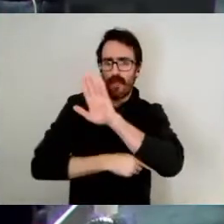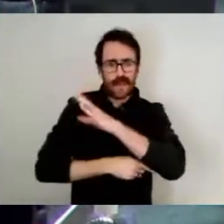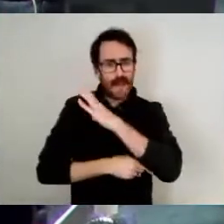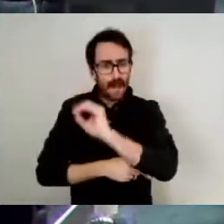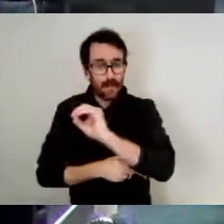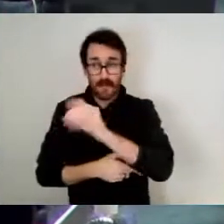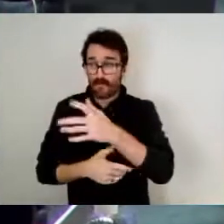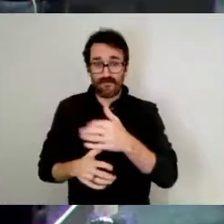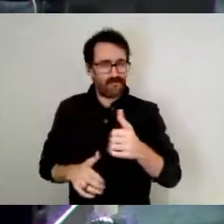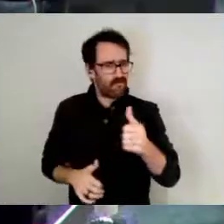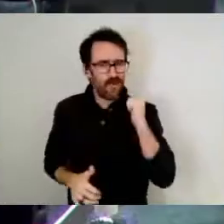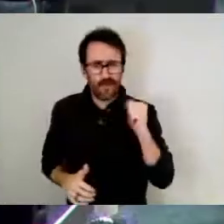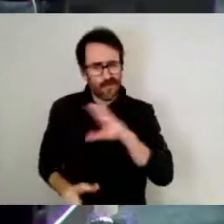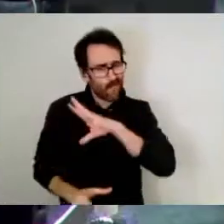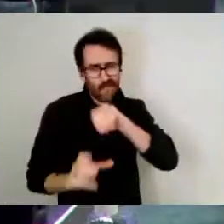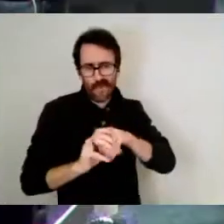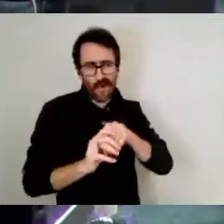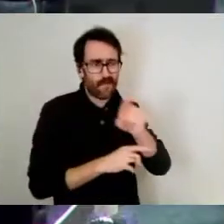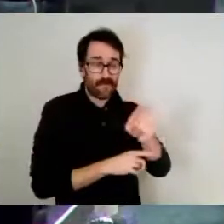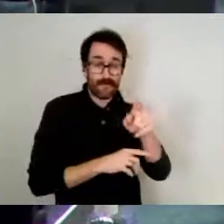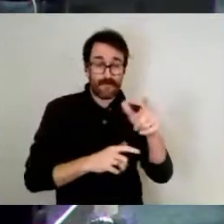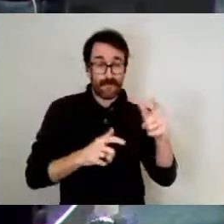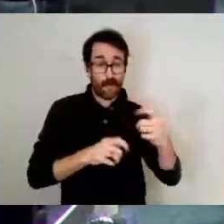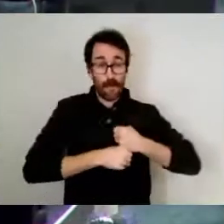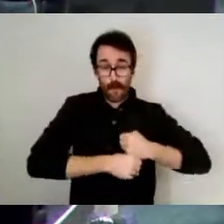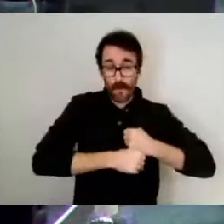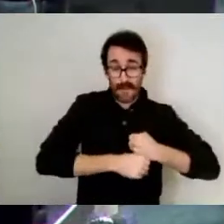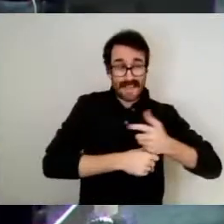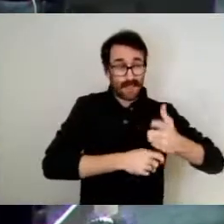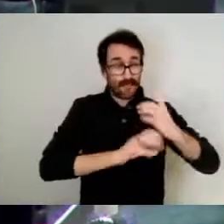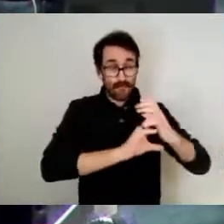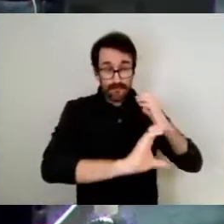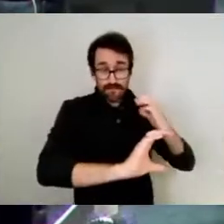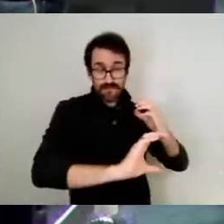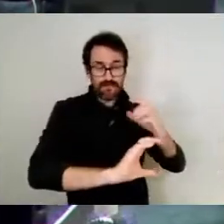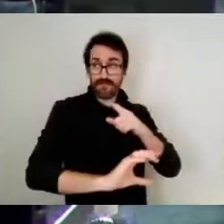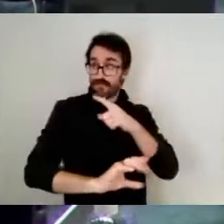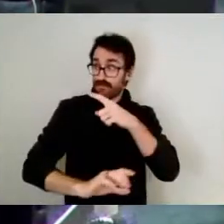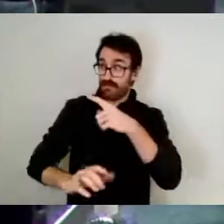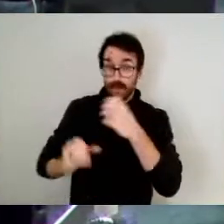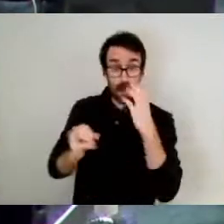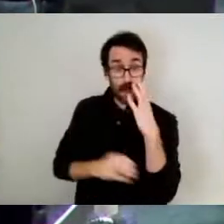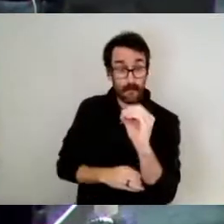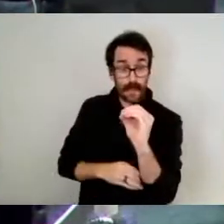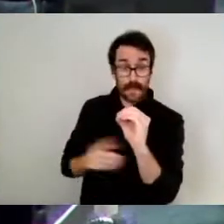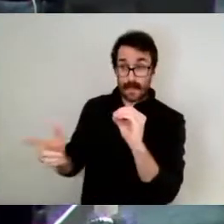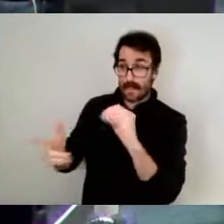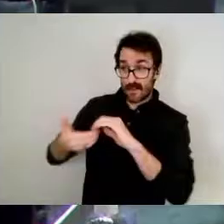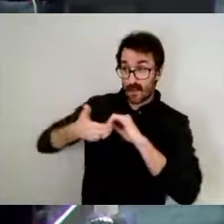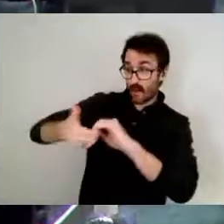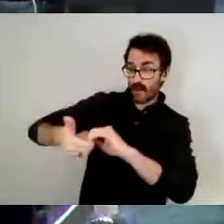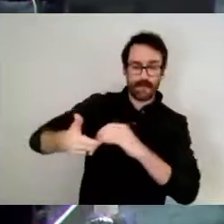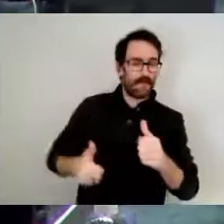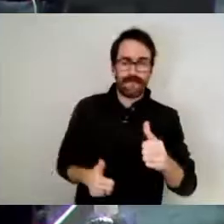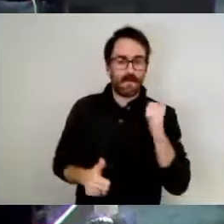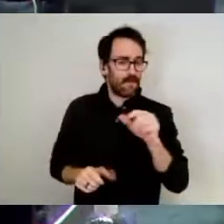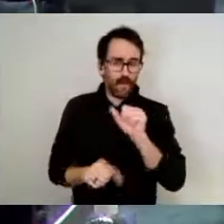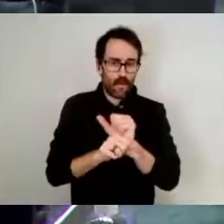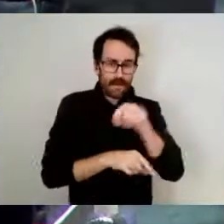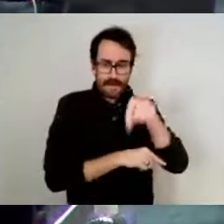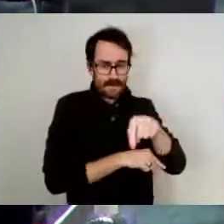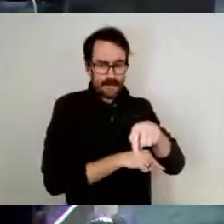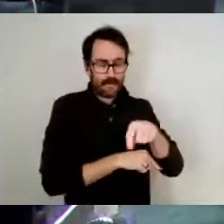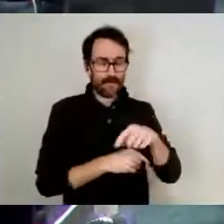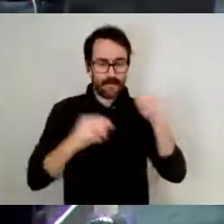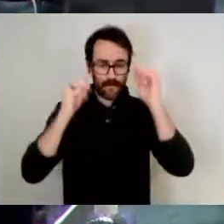and others, to see if we can get help from there. And right now the consensus seems to be that many